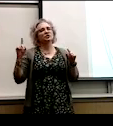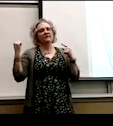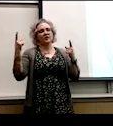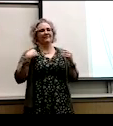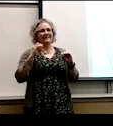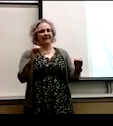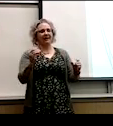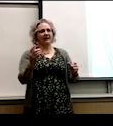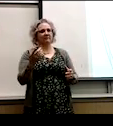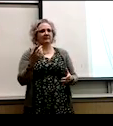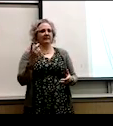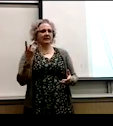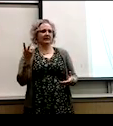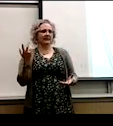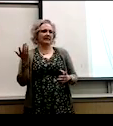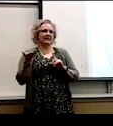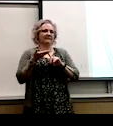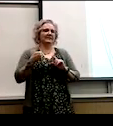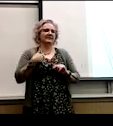nothing about what matters in life.